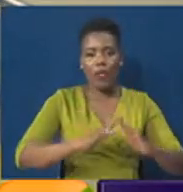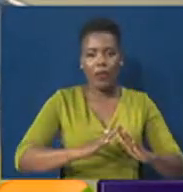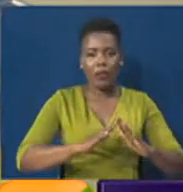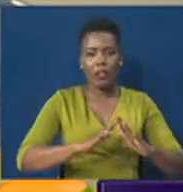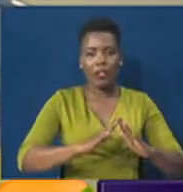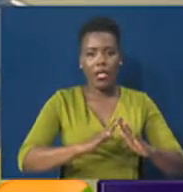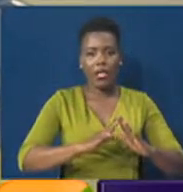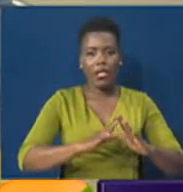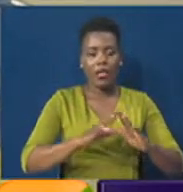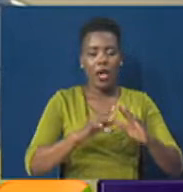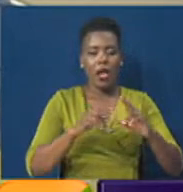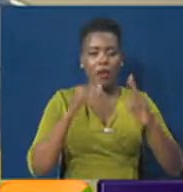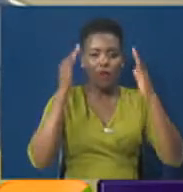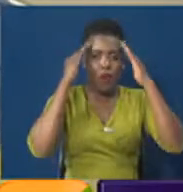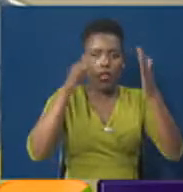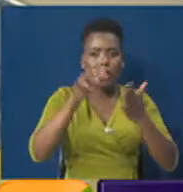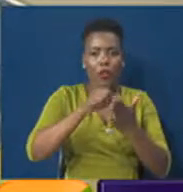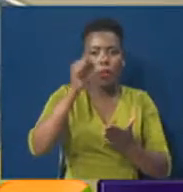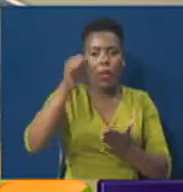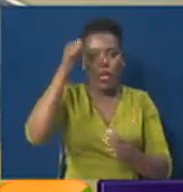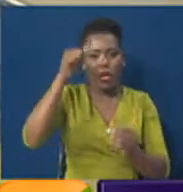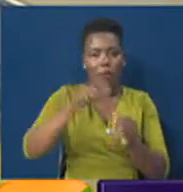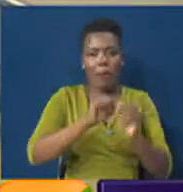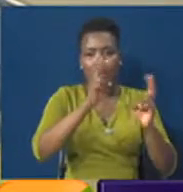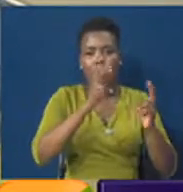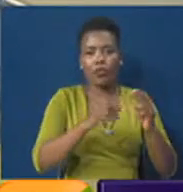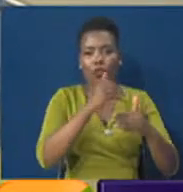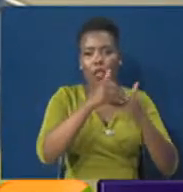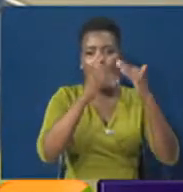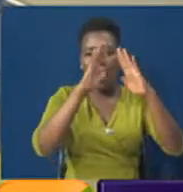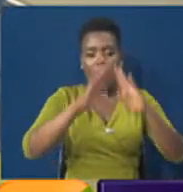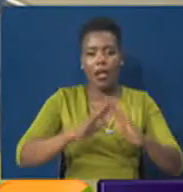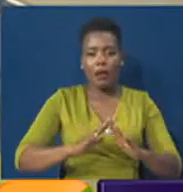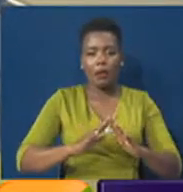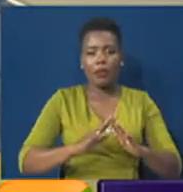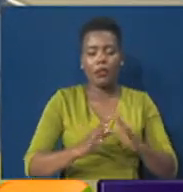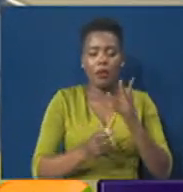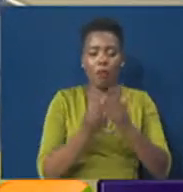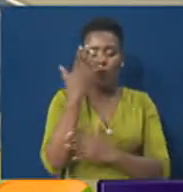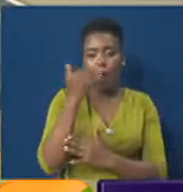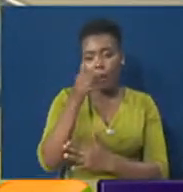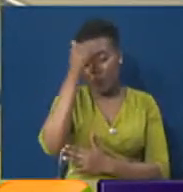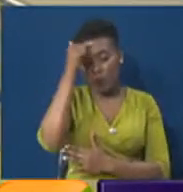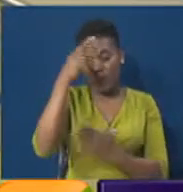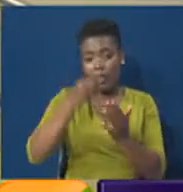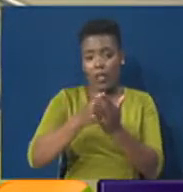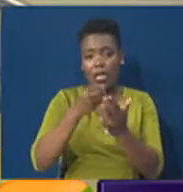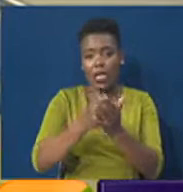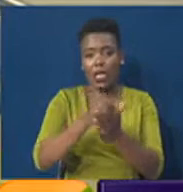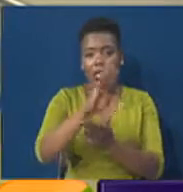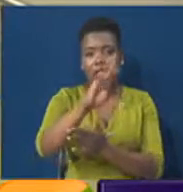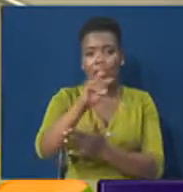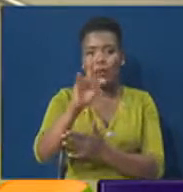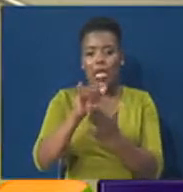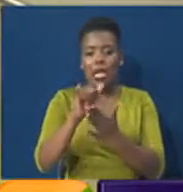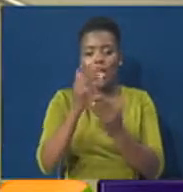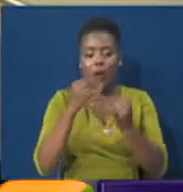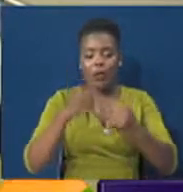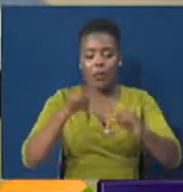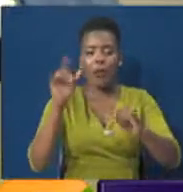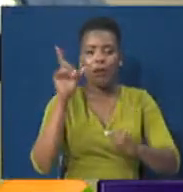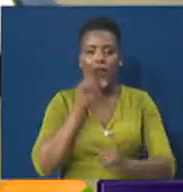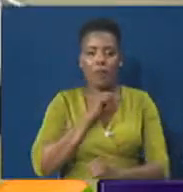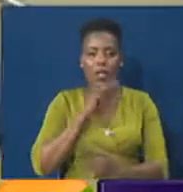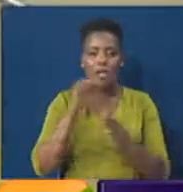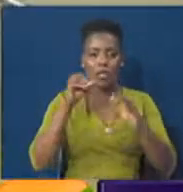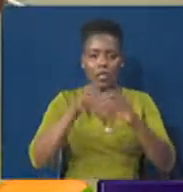the budget. Thank you. Remember, this issue came up more because there was a finance bill which is now an act. And now,